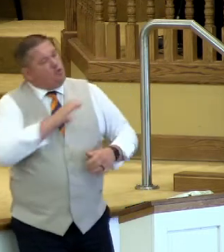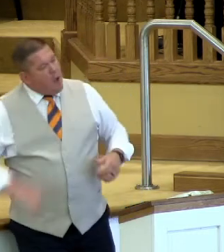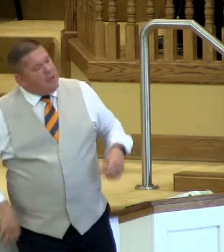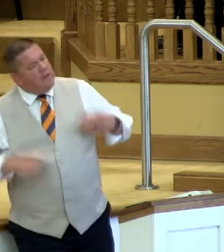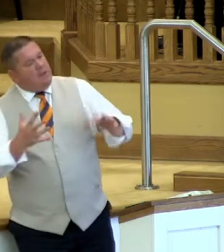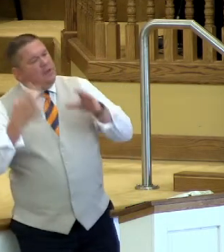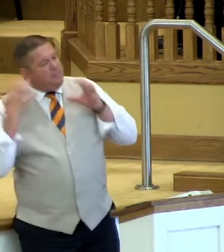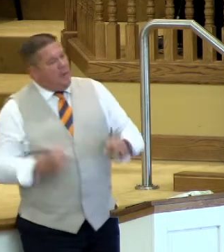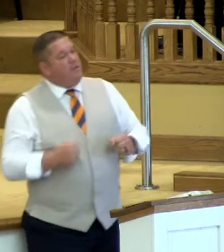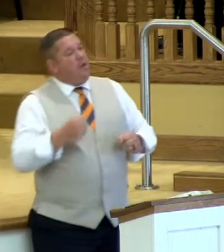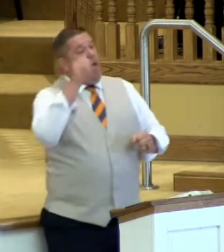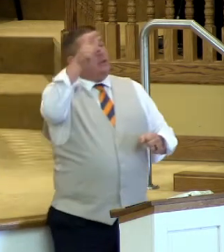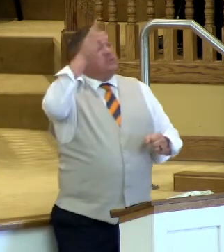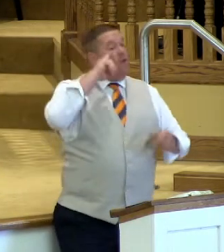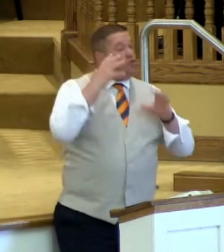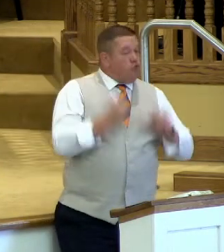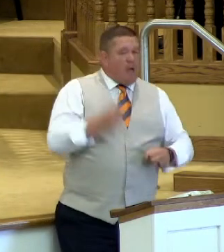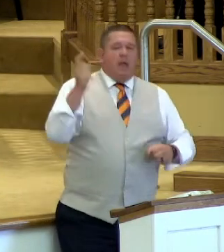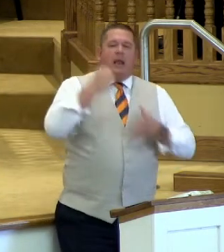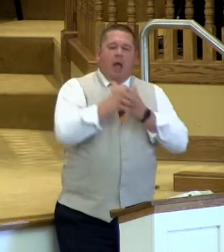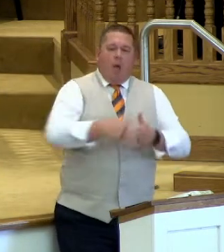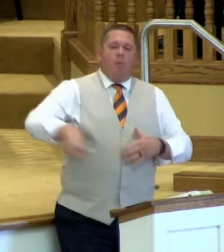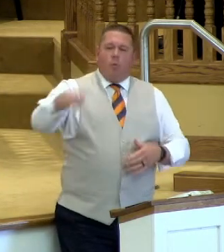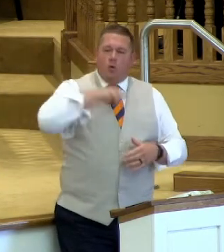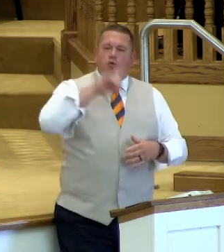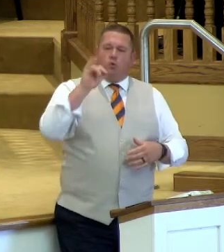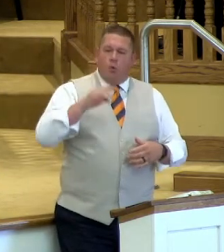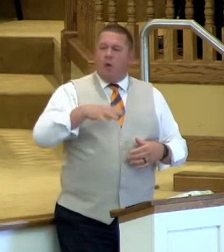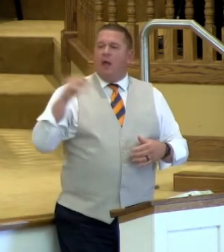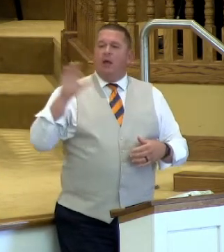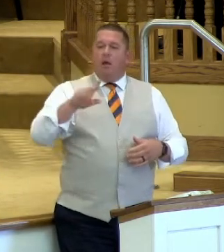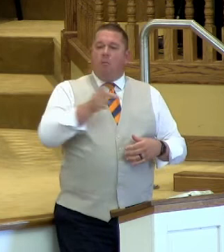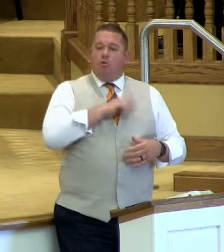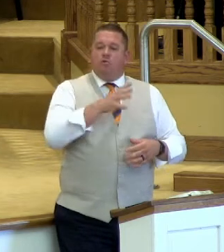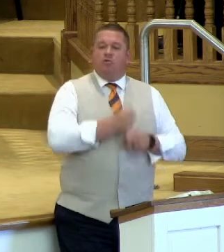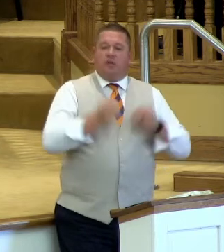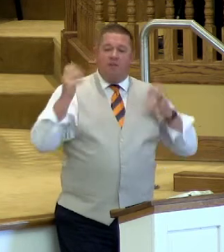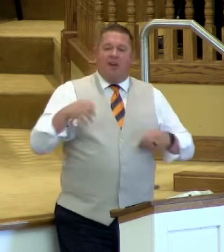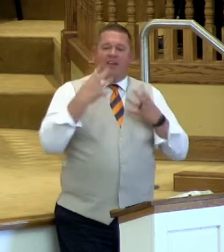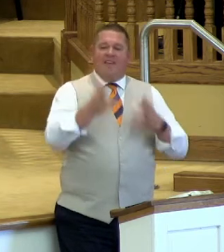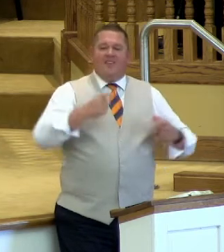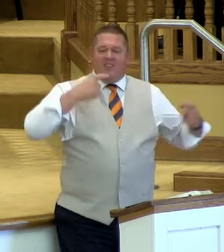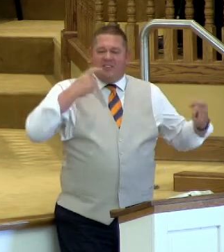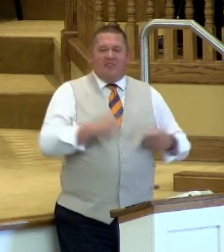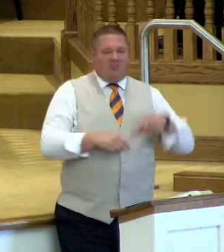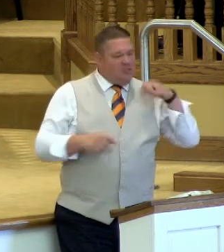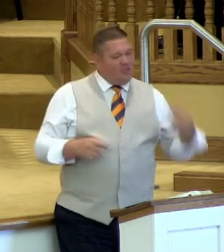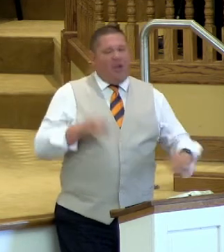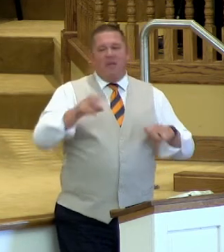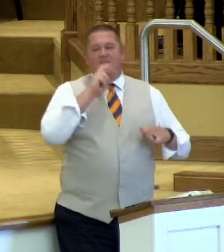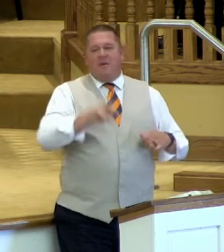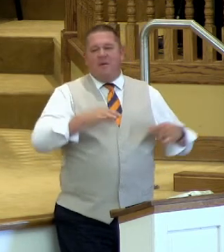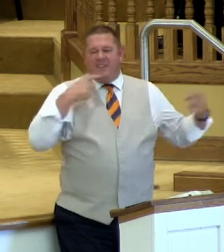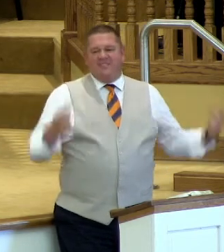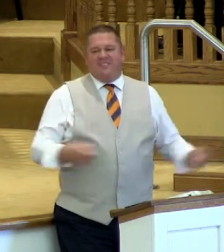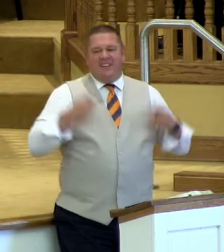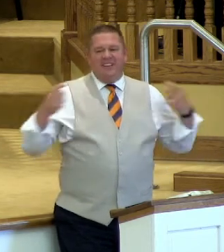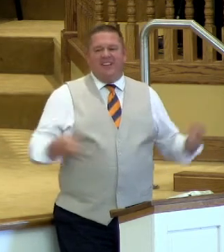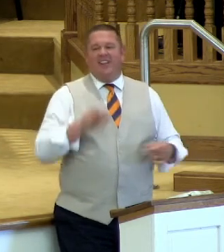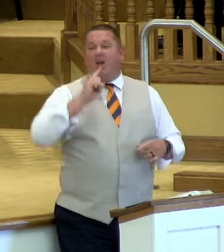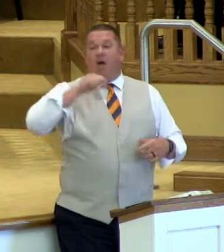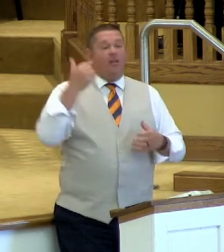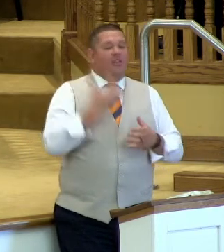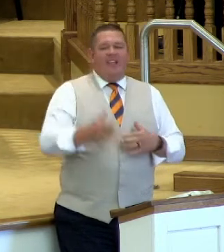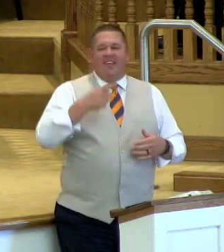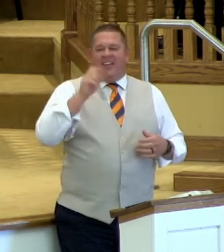can give you the strength. You ask God for the strength to do it, and you have Christ as your personal Savior. He can give you the strength to shake off that viper of sin. Also, there's another